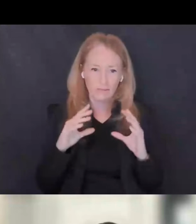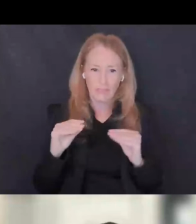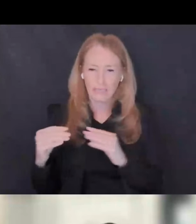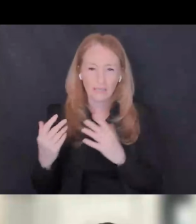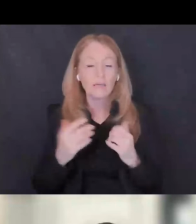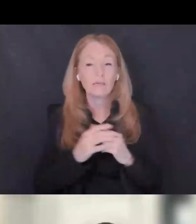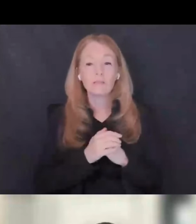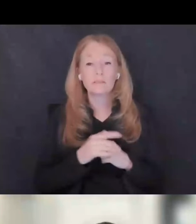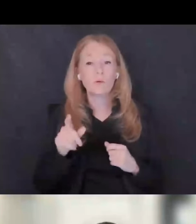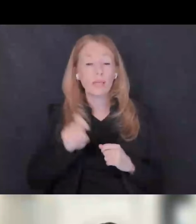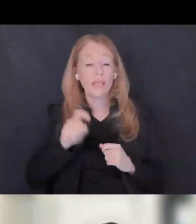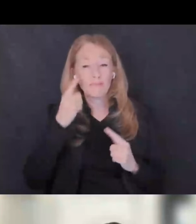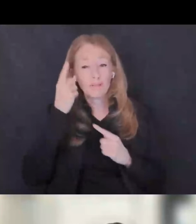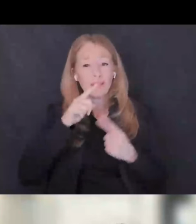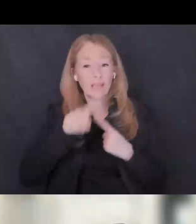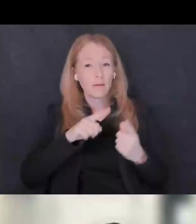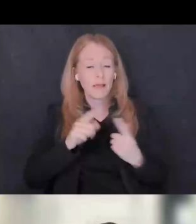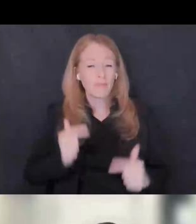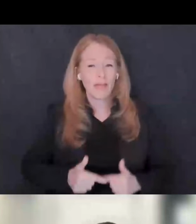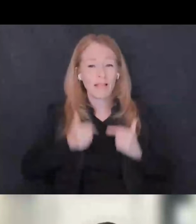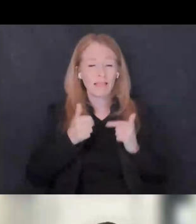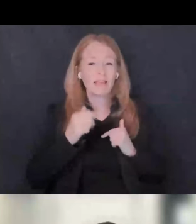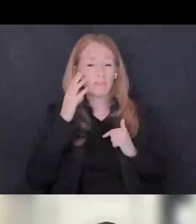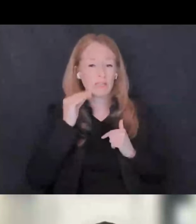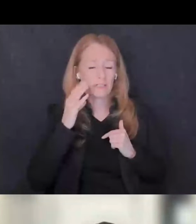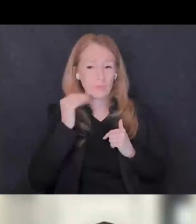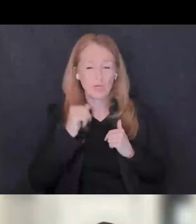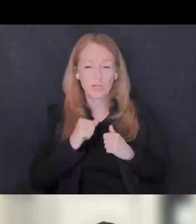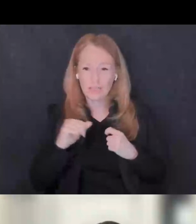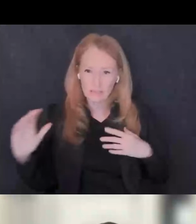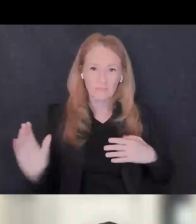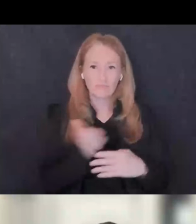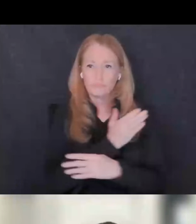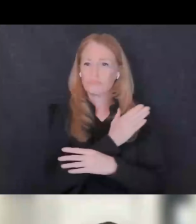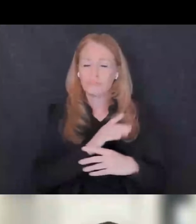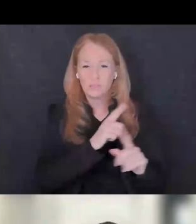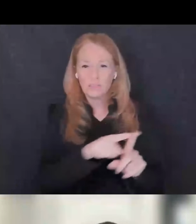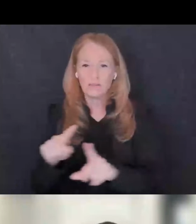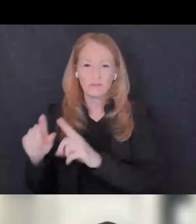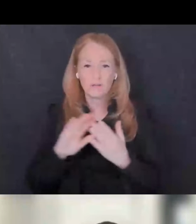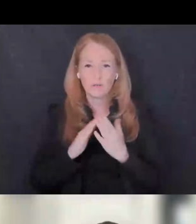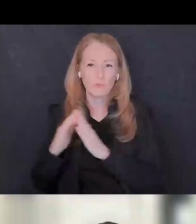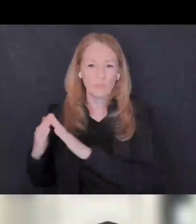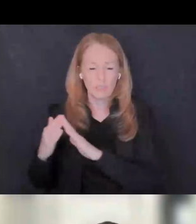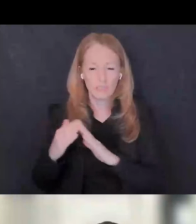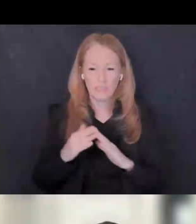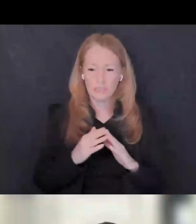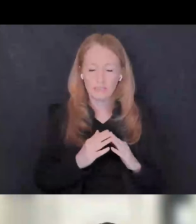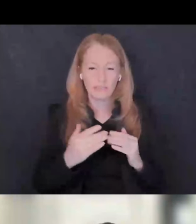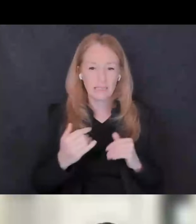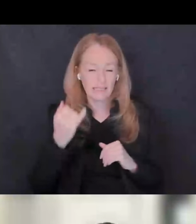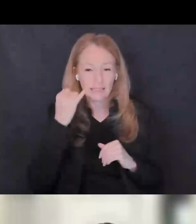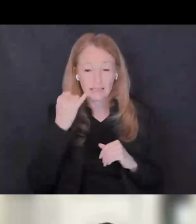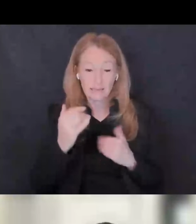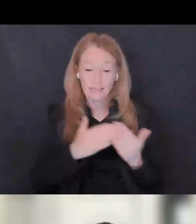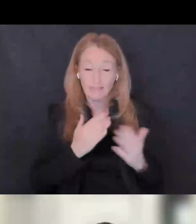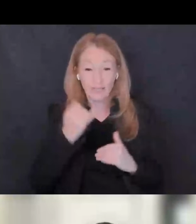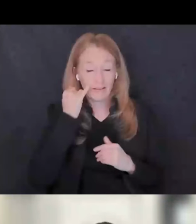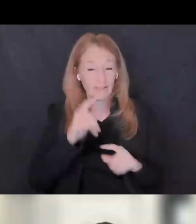lived experience is unique across these communities, even within specific populations like my own.